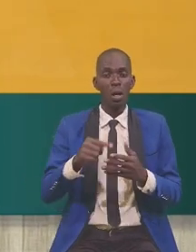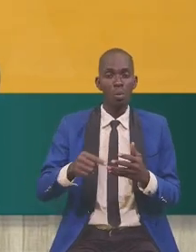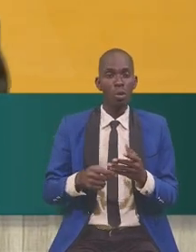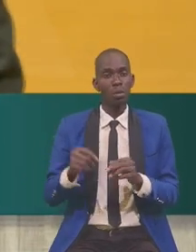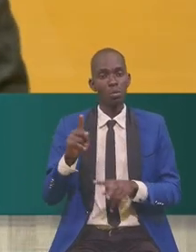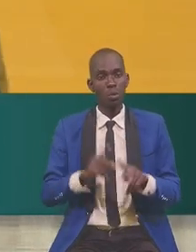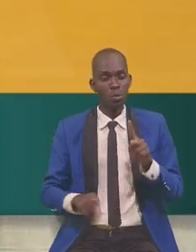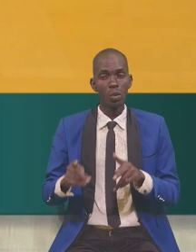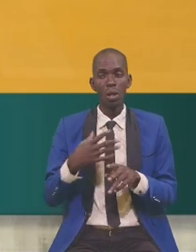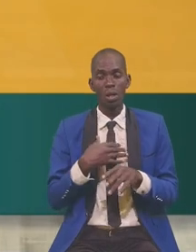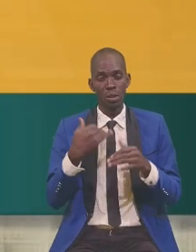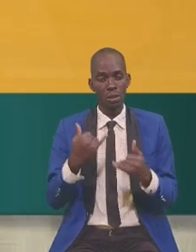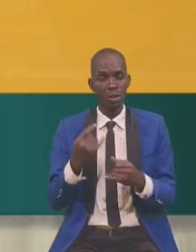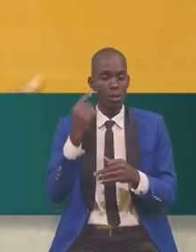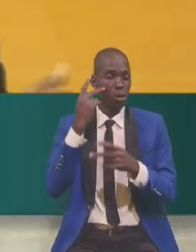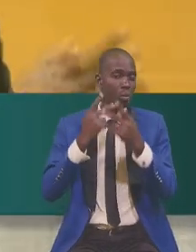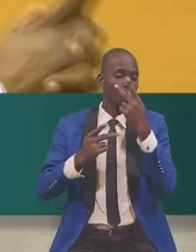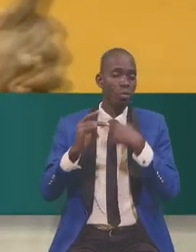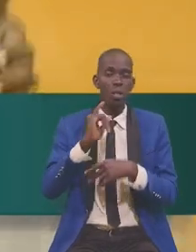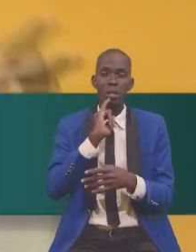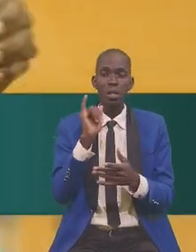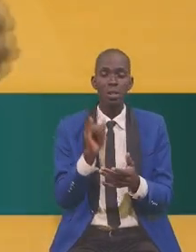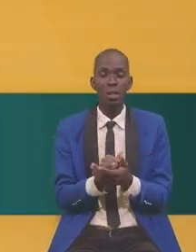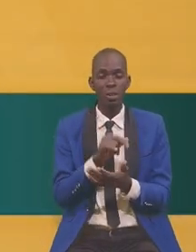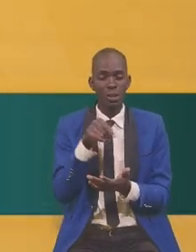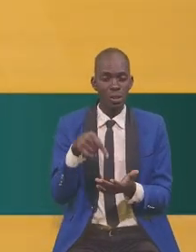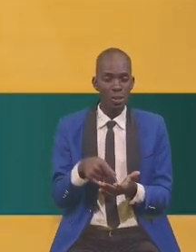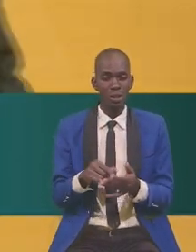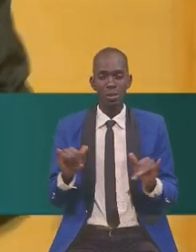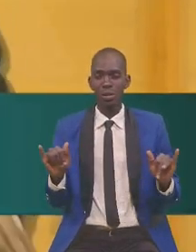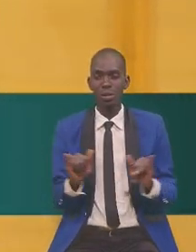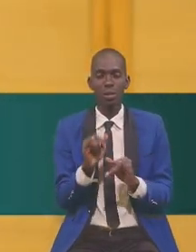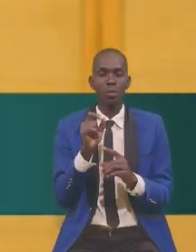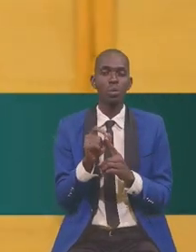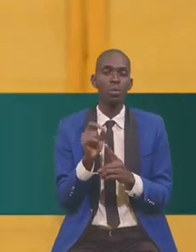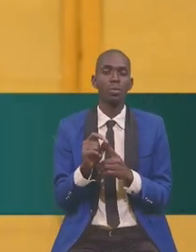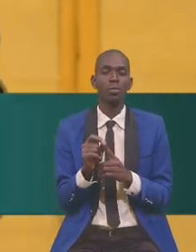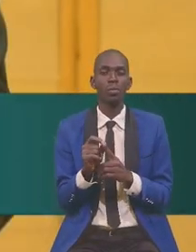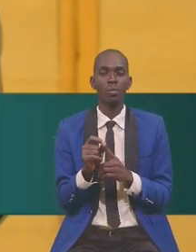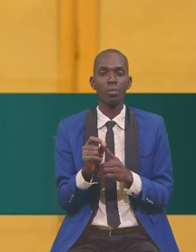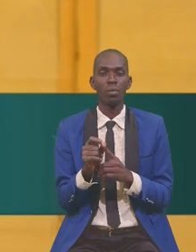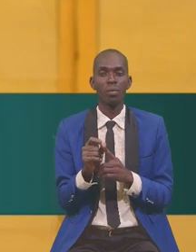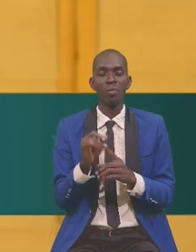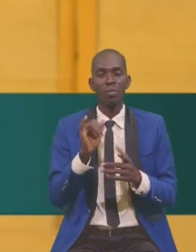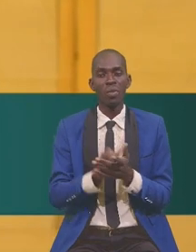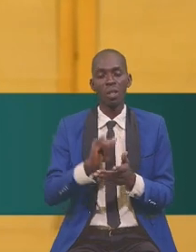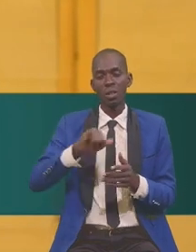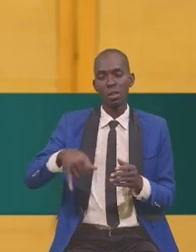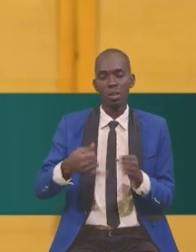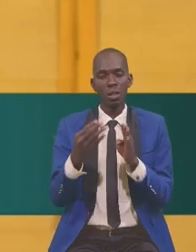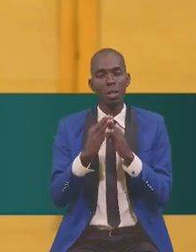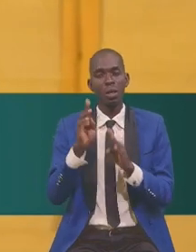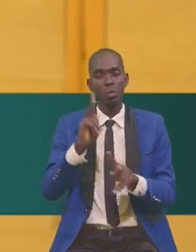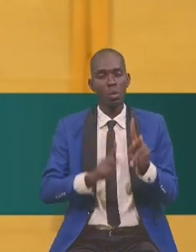the prophecy is that this same word that the Jerusalem people